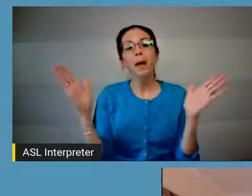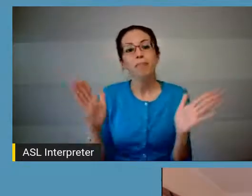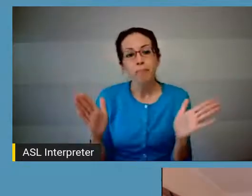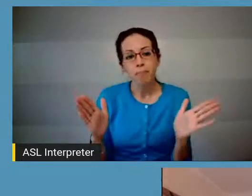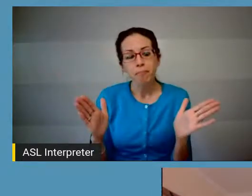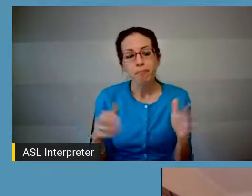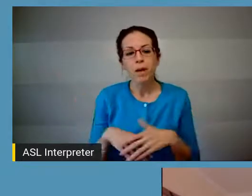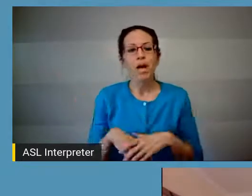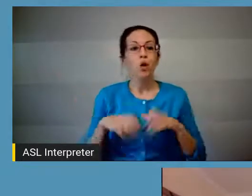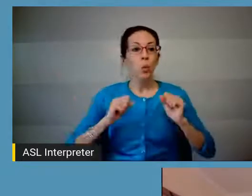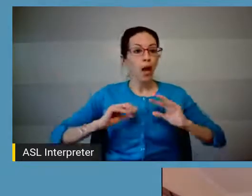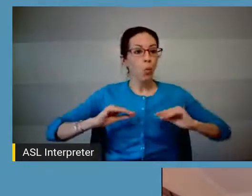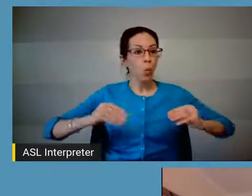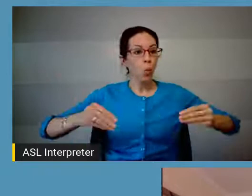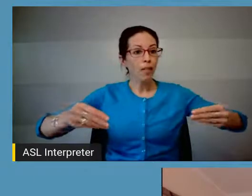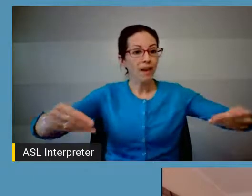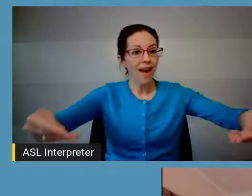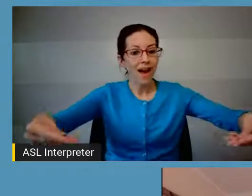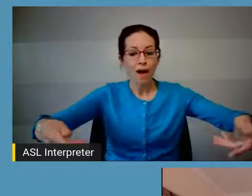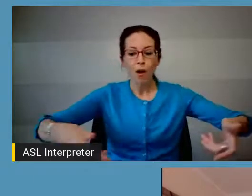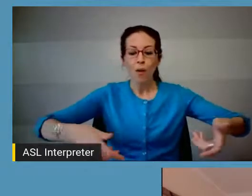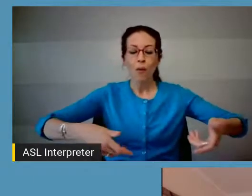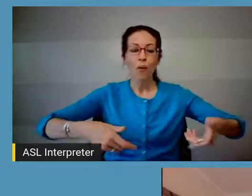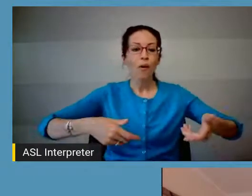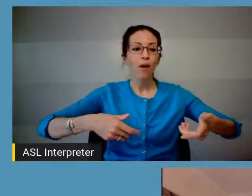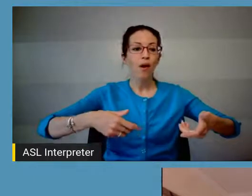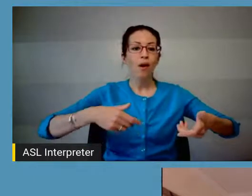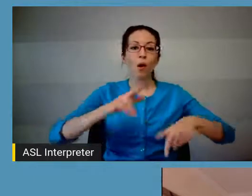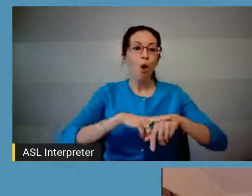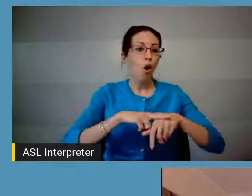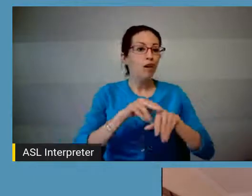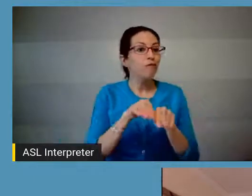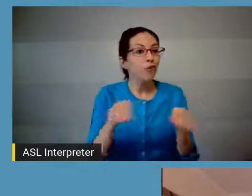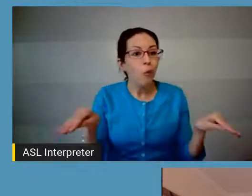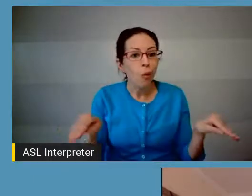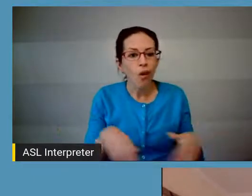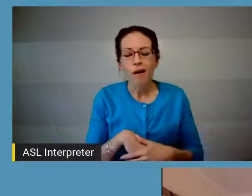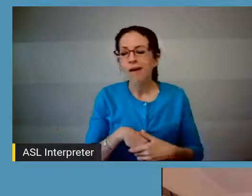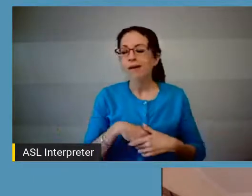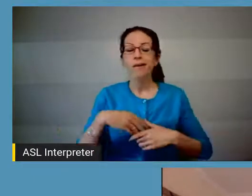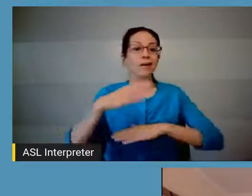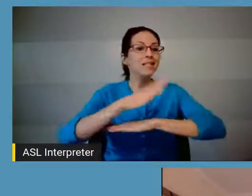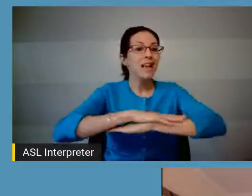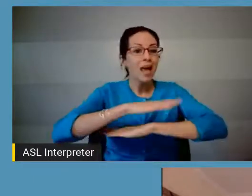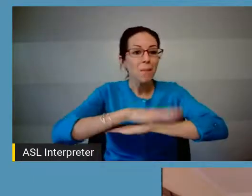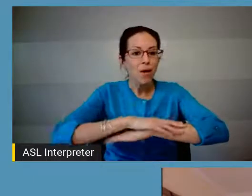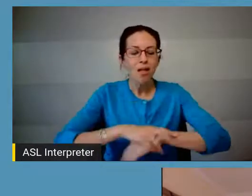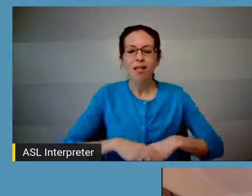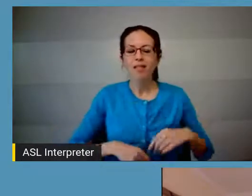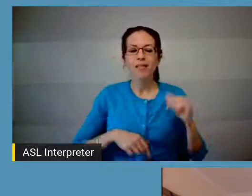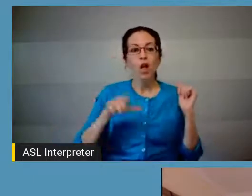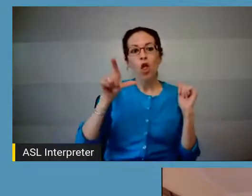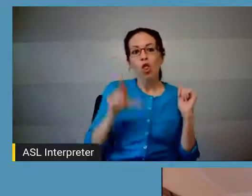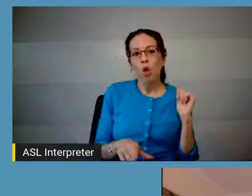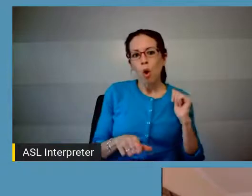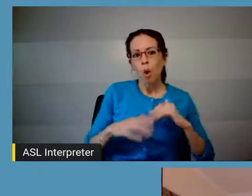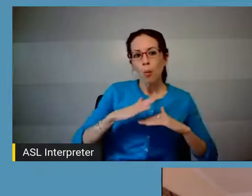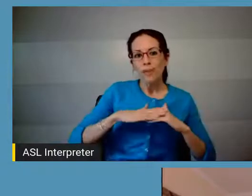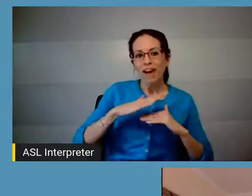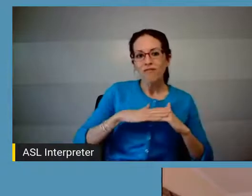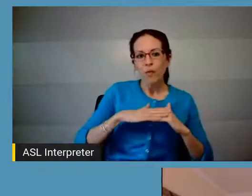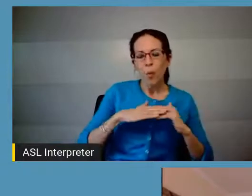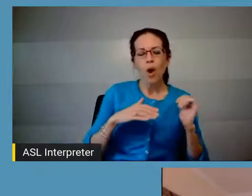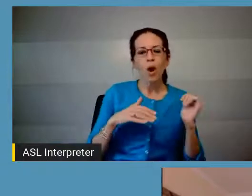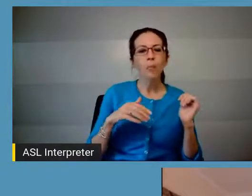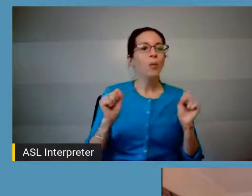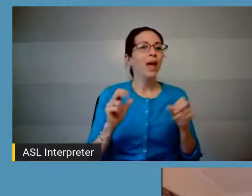can roll it out on a floor or a table or a low platform. And you can use